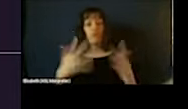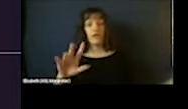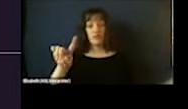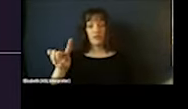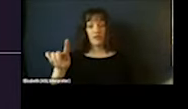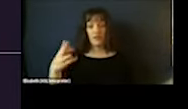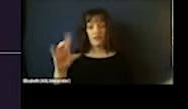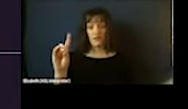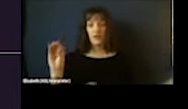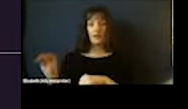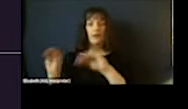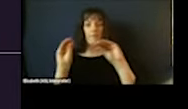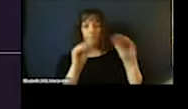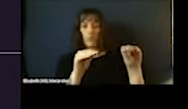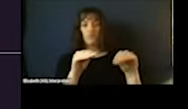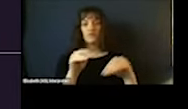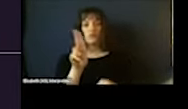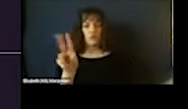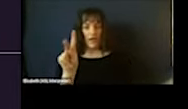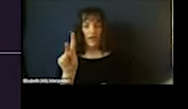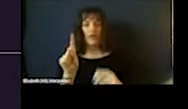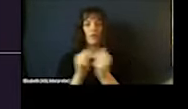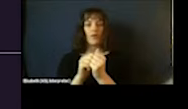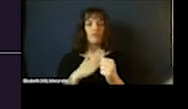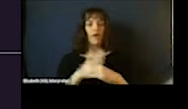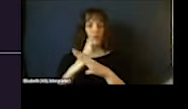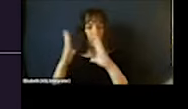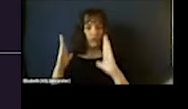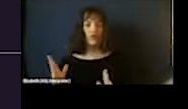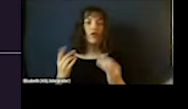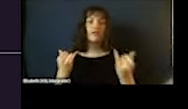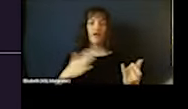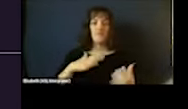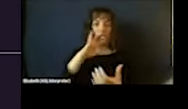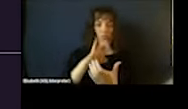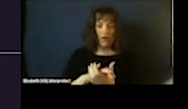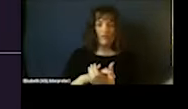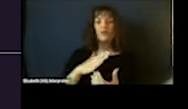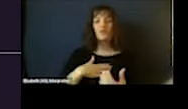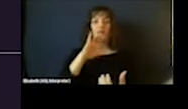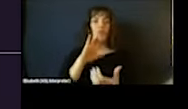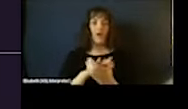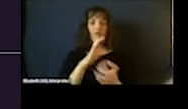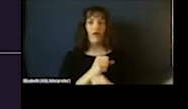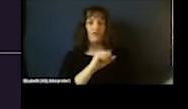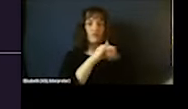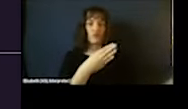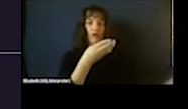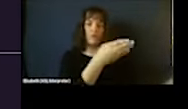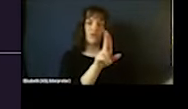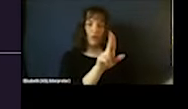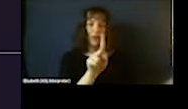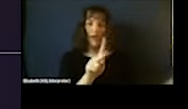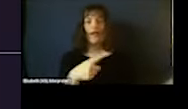partner, who is now my wife. So she got a job over here and I followed her over. And I had a little bit of downtime while I was looking for